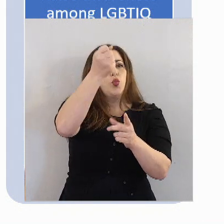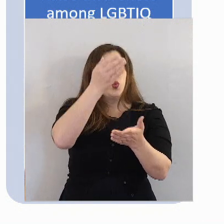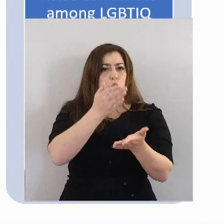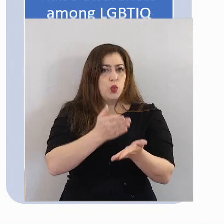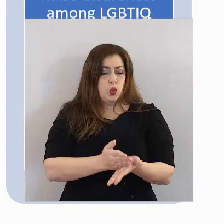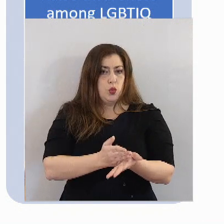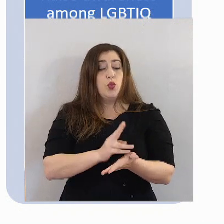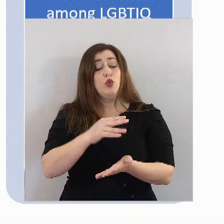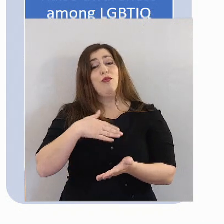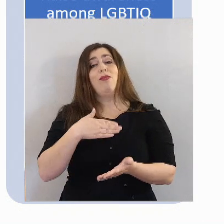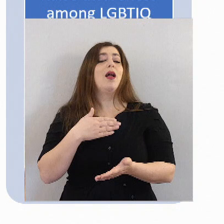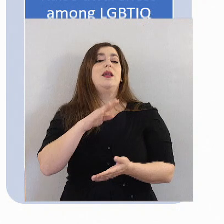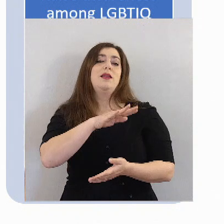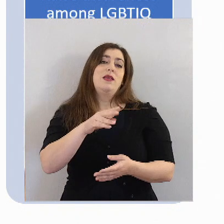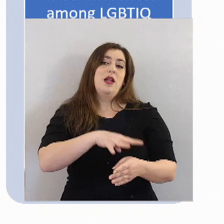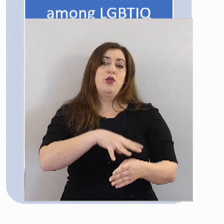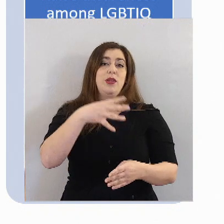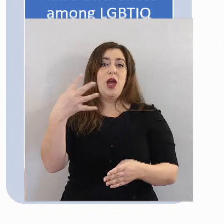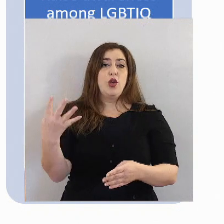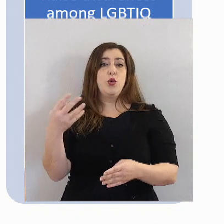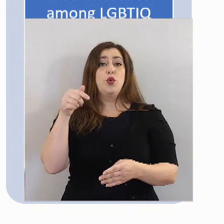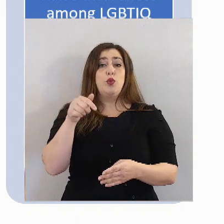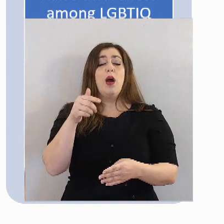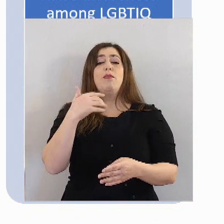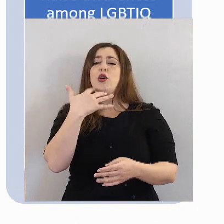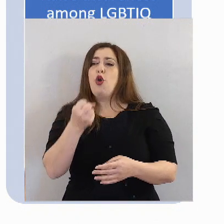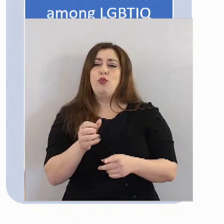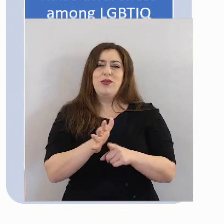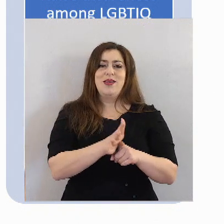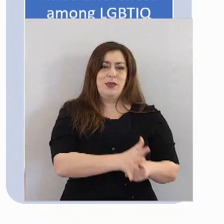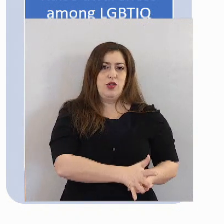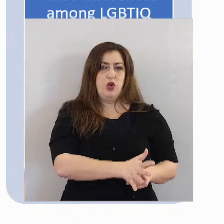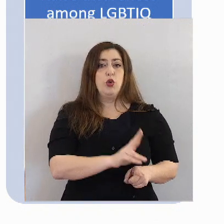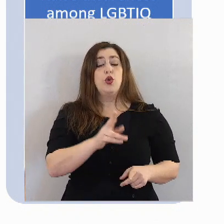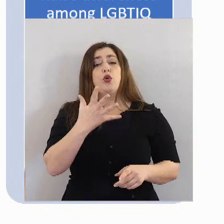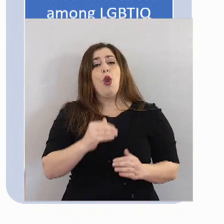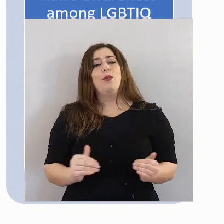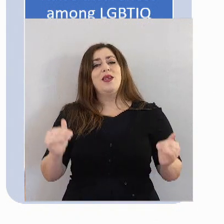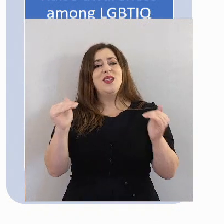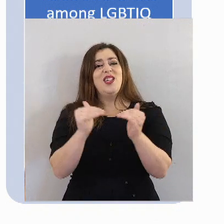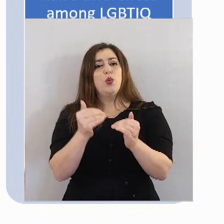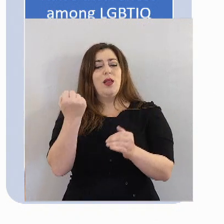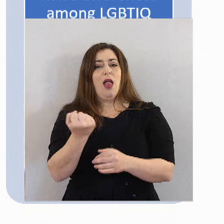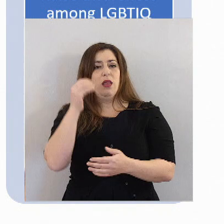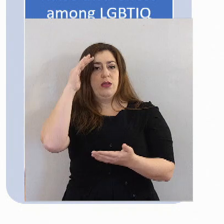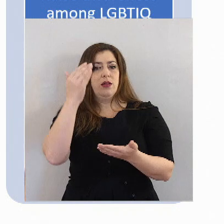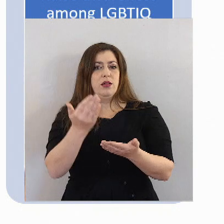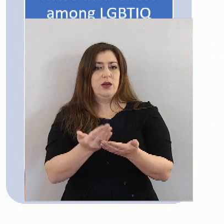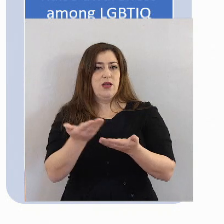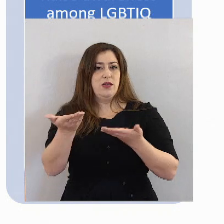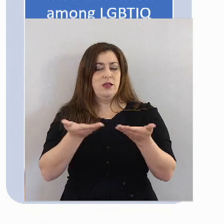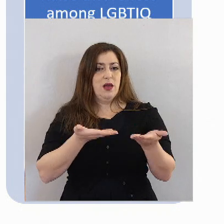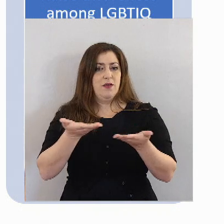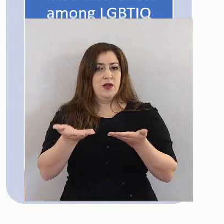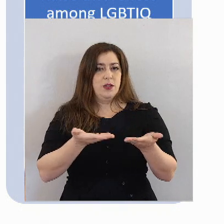enjoy equal and non-discriminatory access to health services by enhancing the awareness and capacity of those involved in mainstream